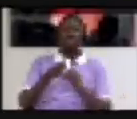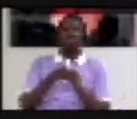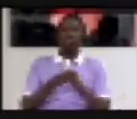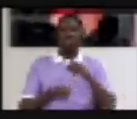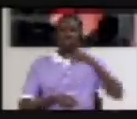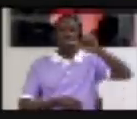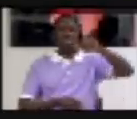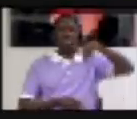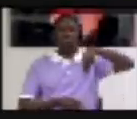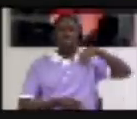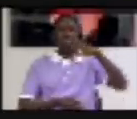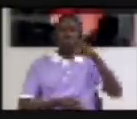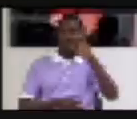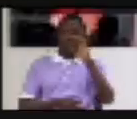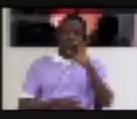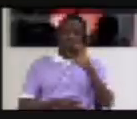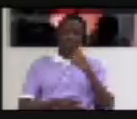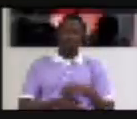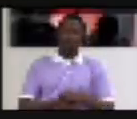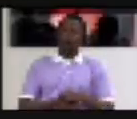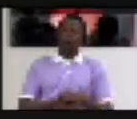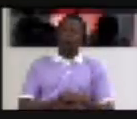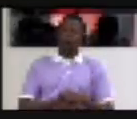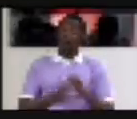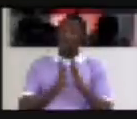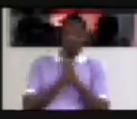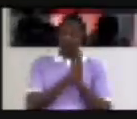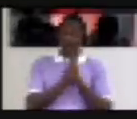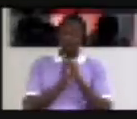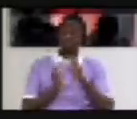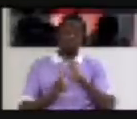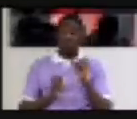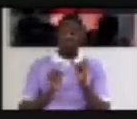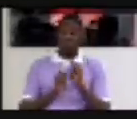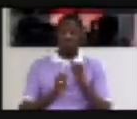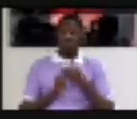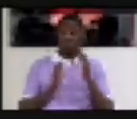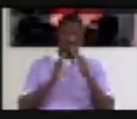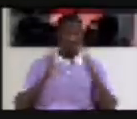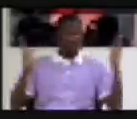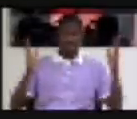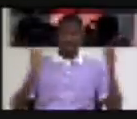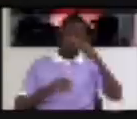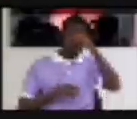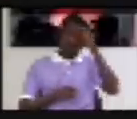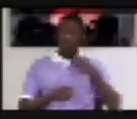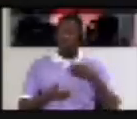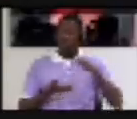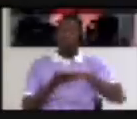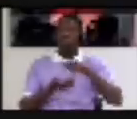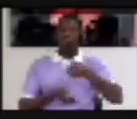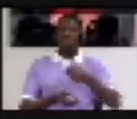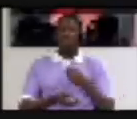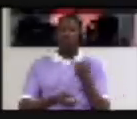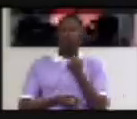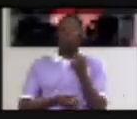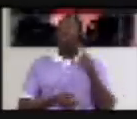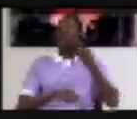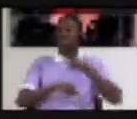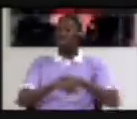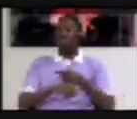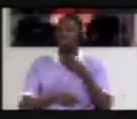on oppose was a big task on me, because then by